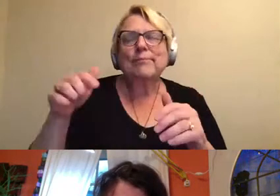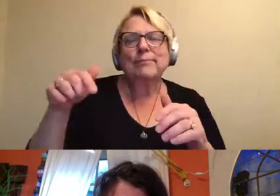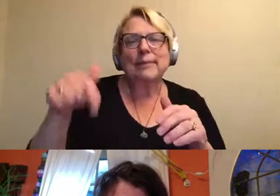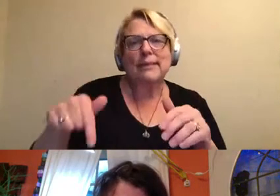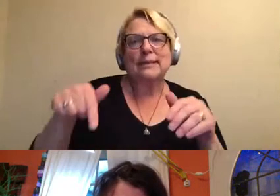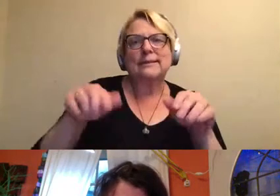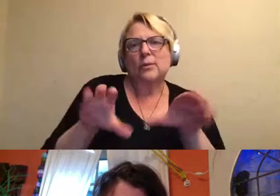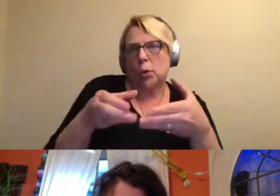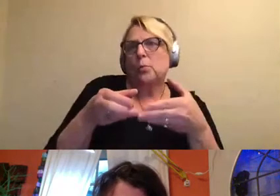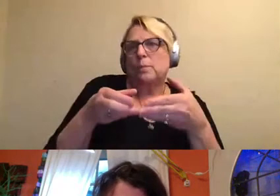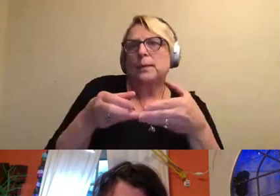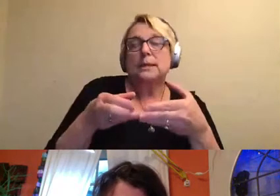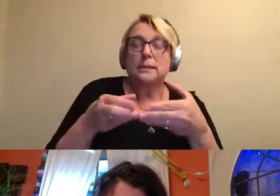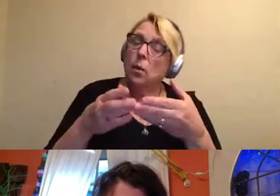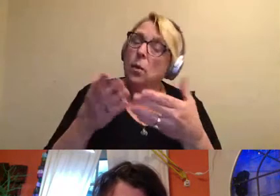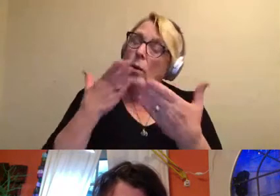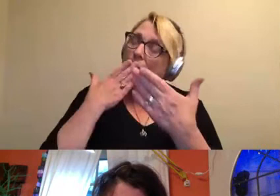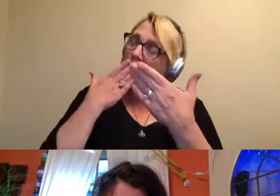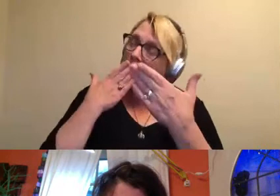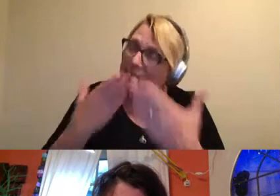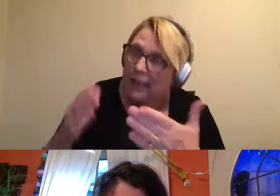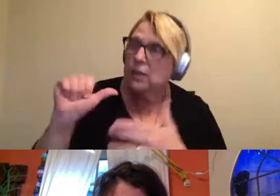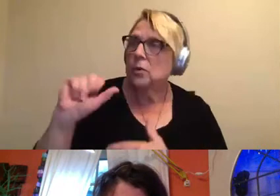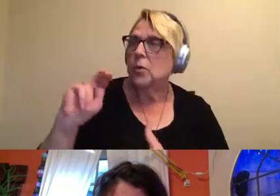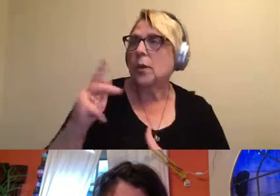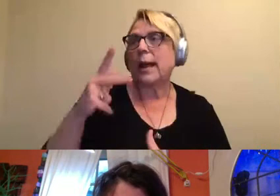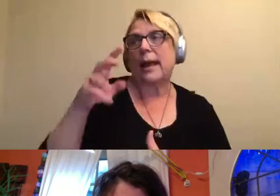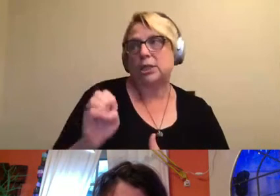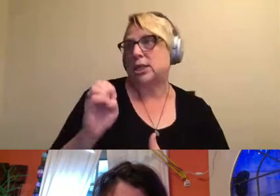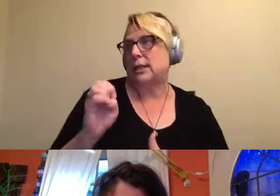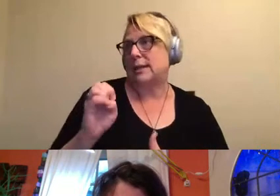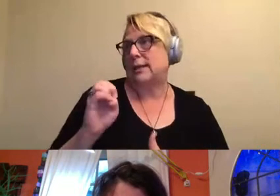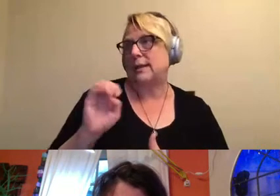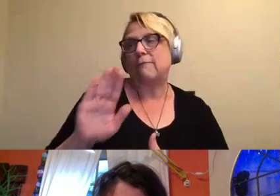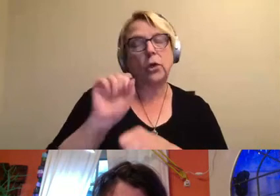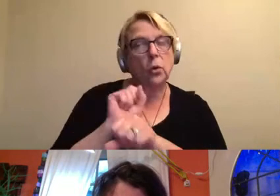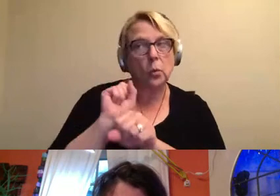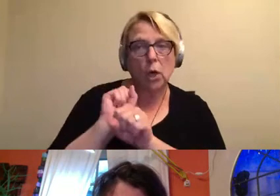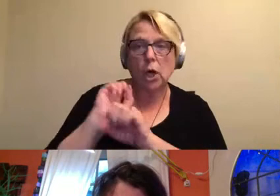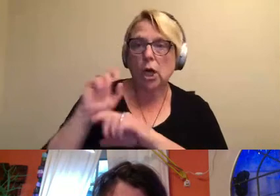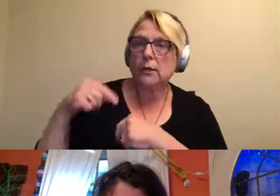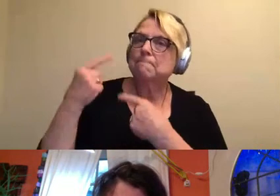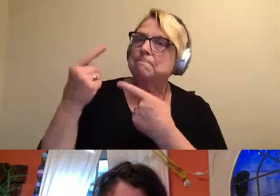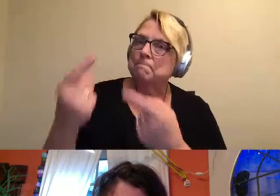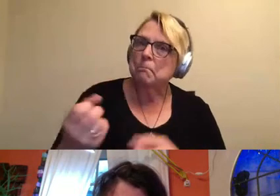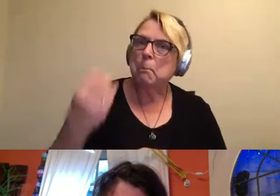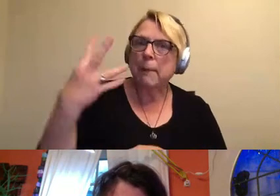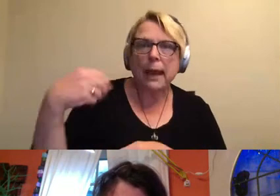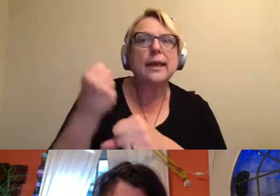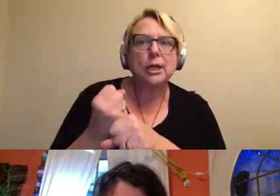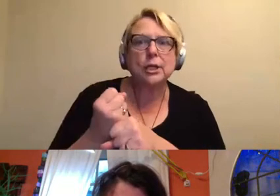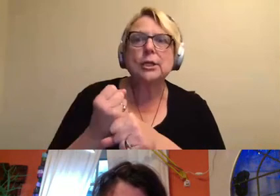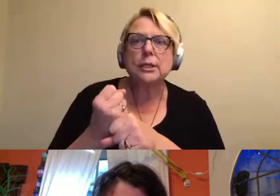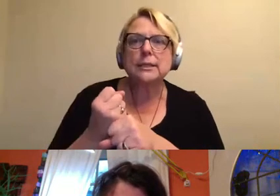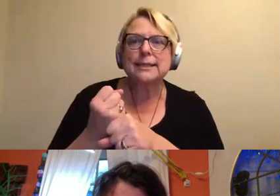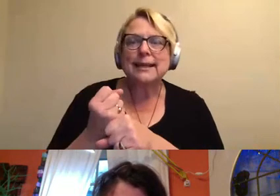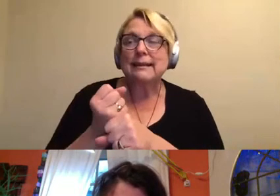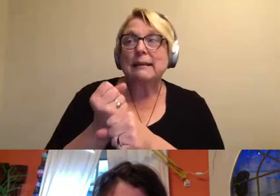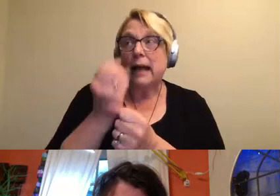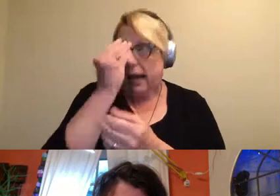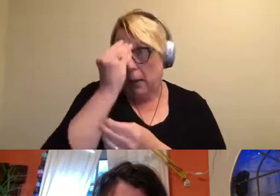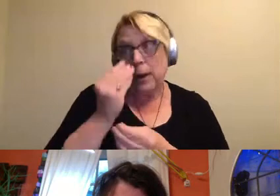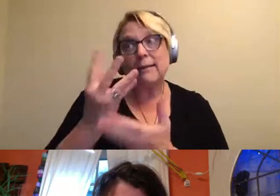body. So Angie, I just want to thank you for all the work that you've done over the years. And I just want to let you know that I